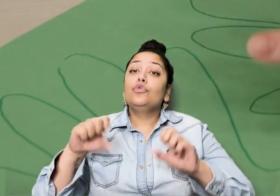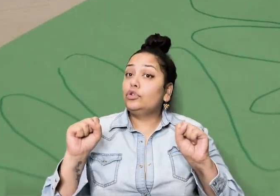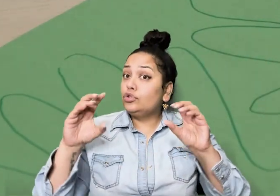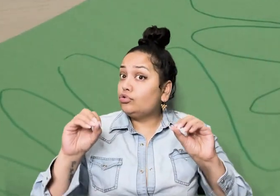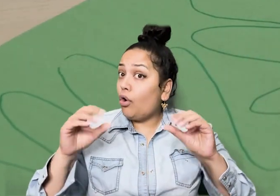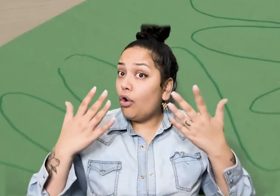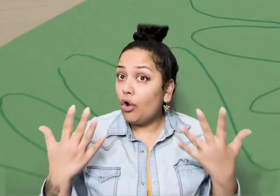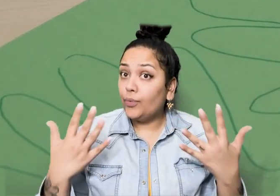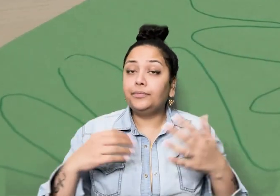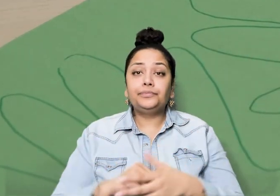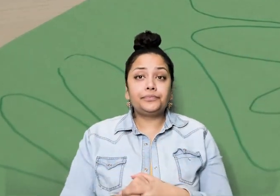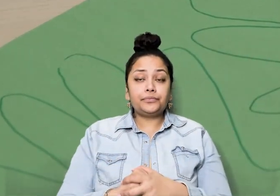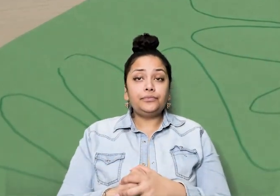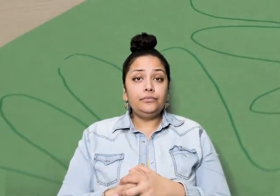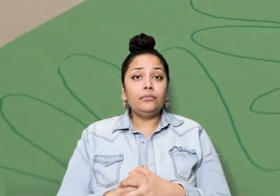Awesome.